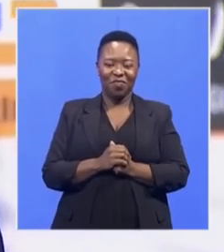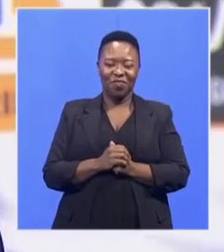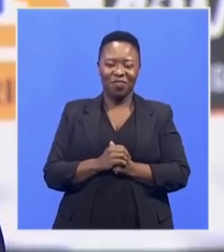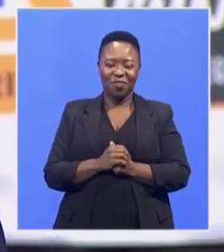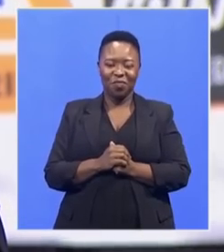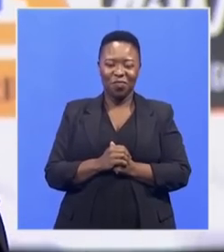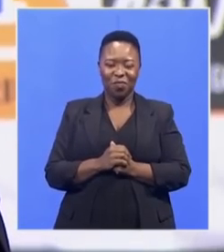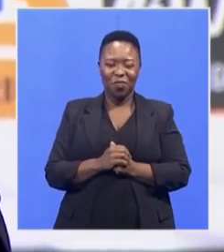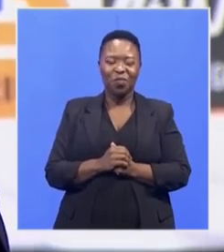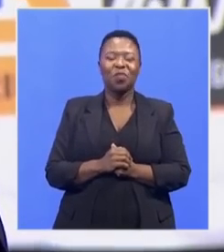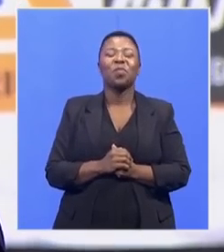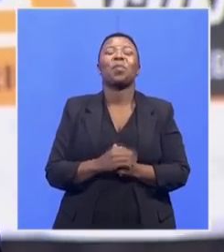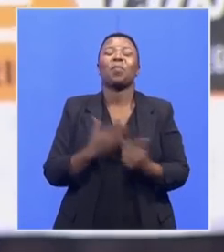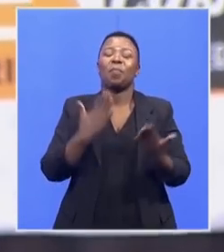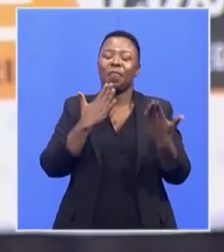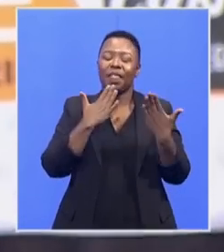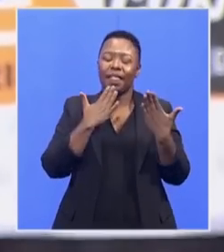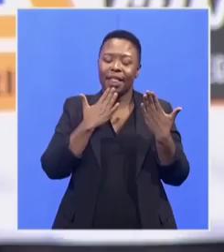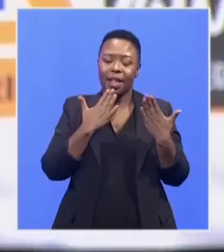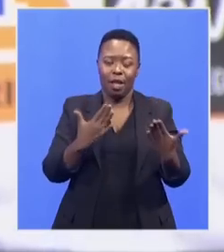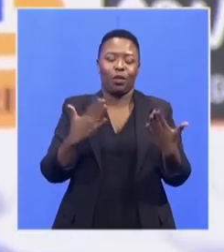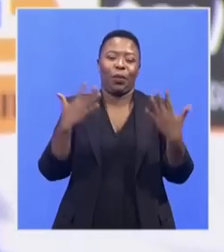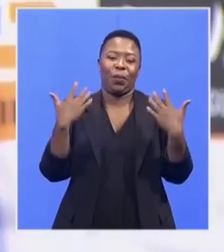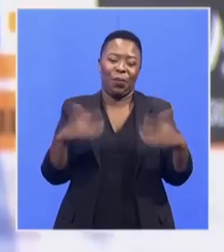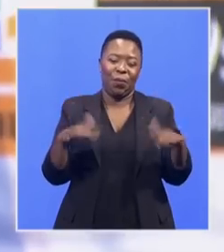Kia lebuha.